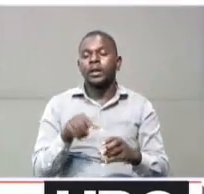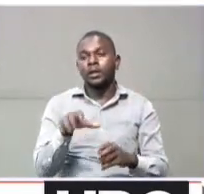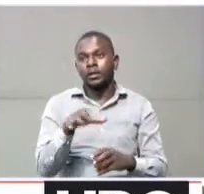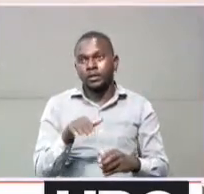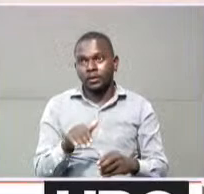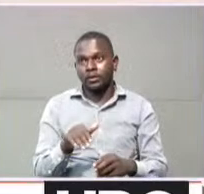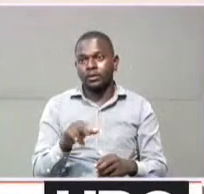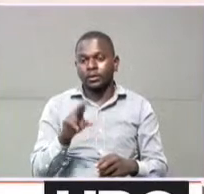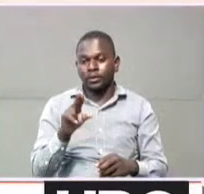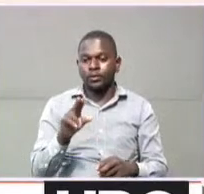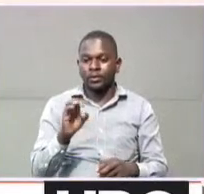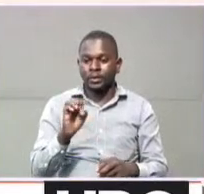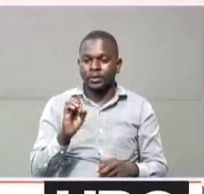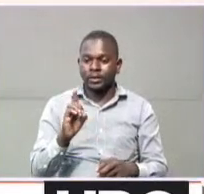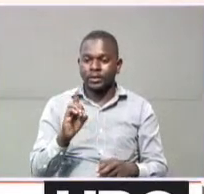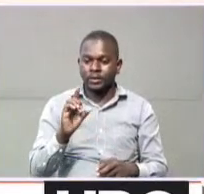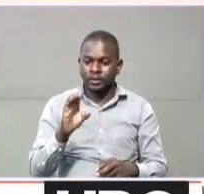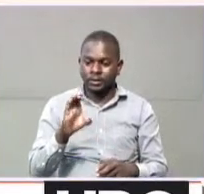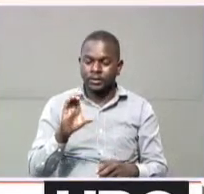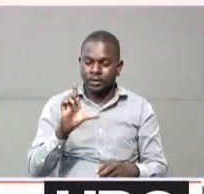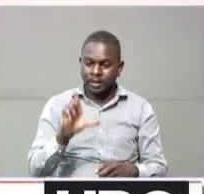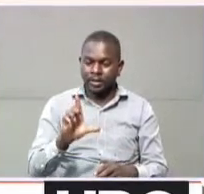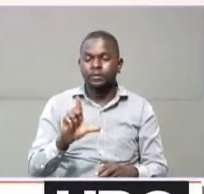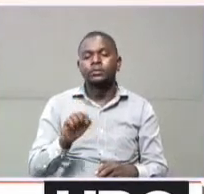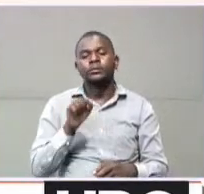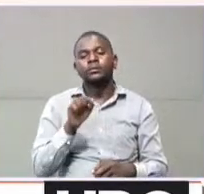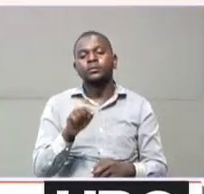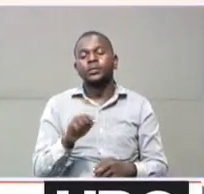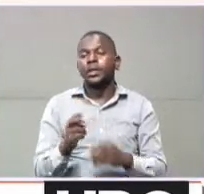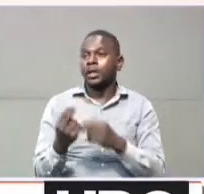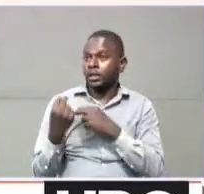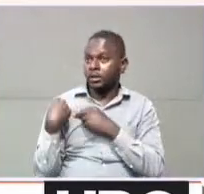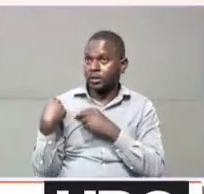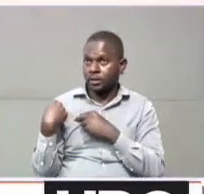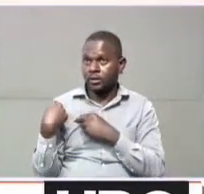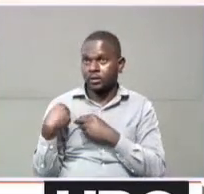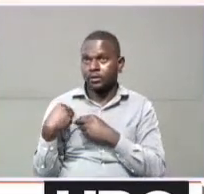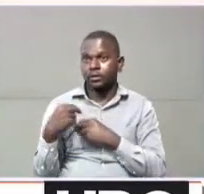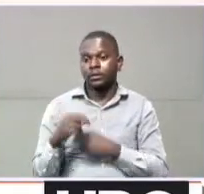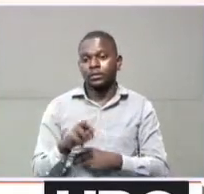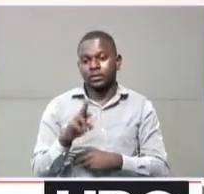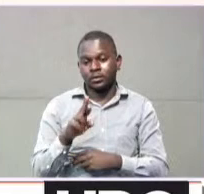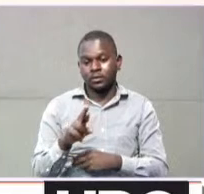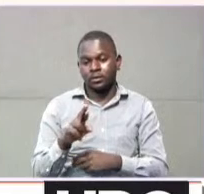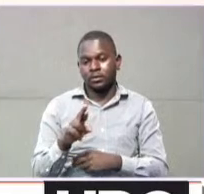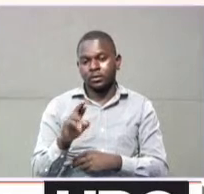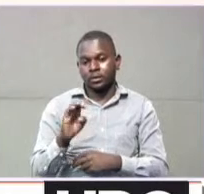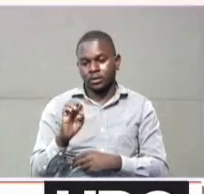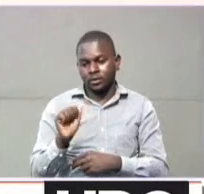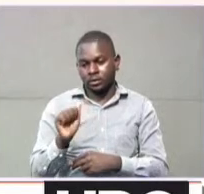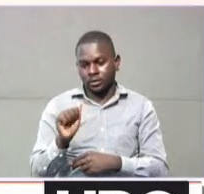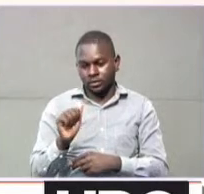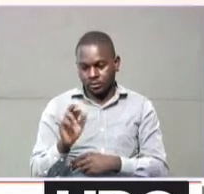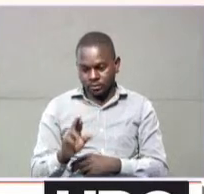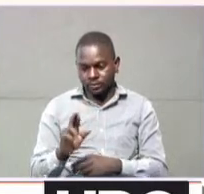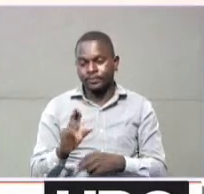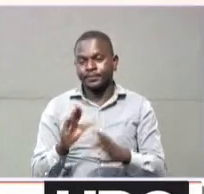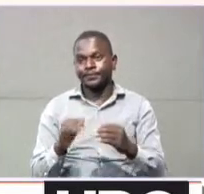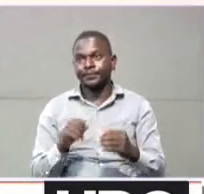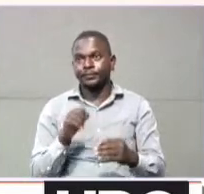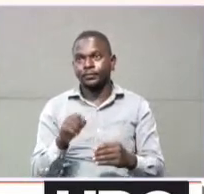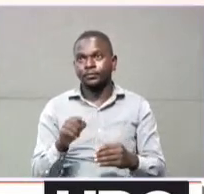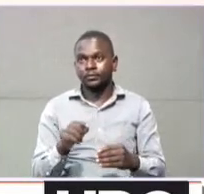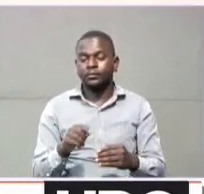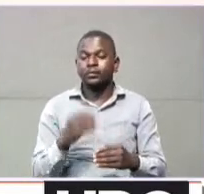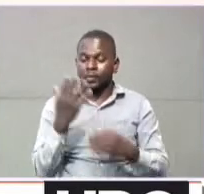uedcl is actually saying that was the role of raya i don't know where the government took questions